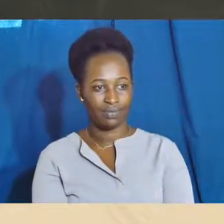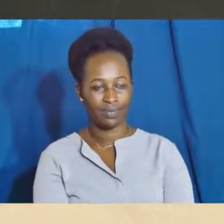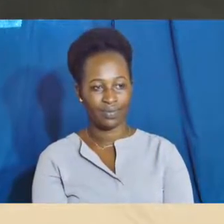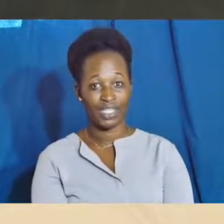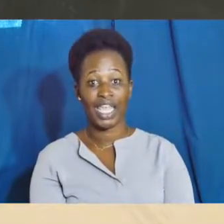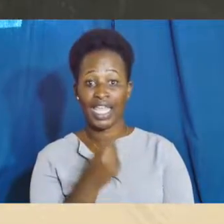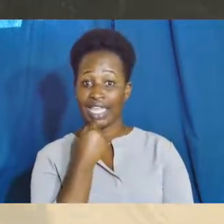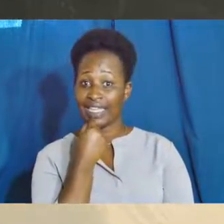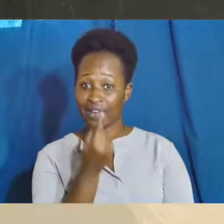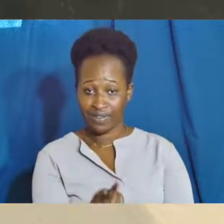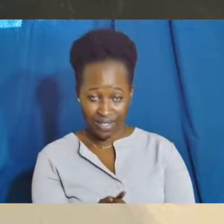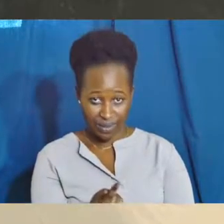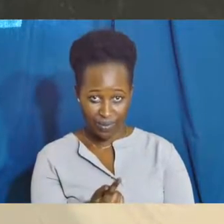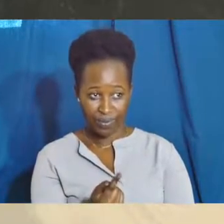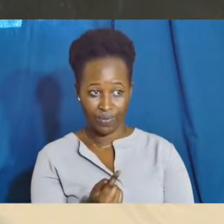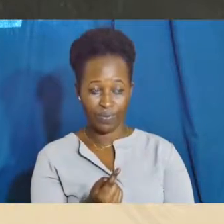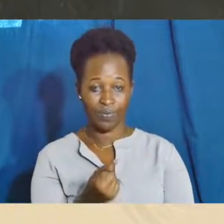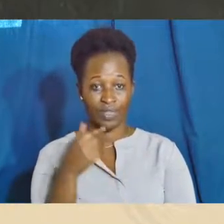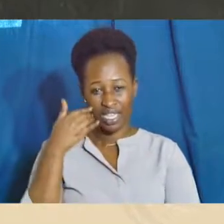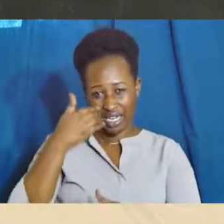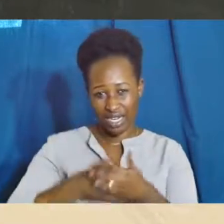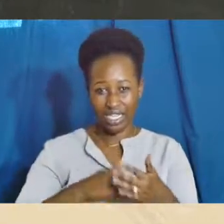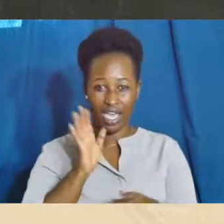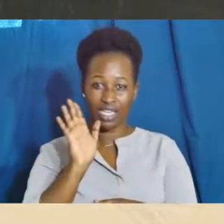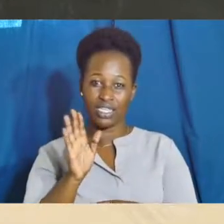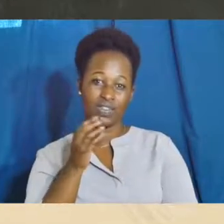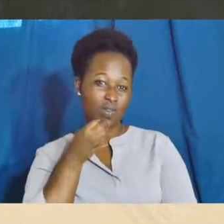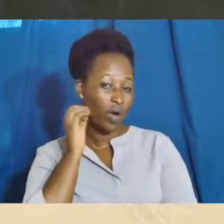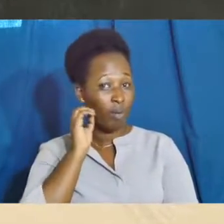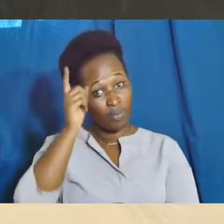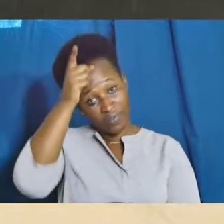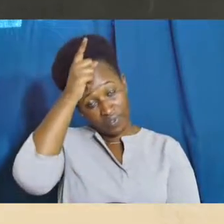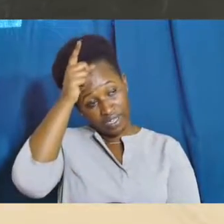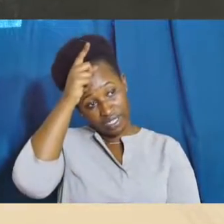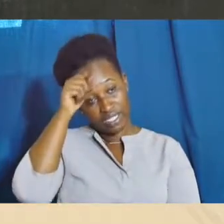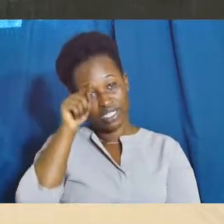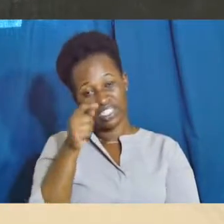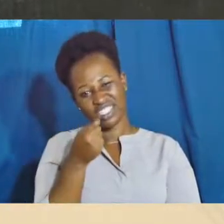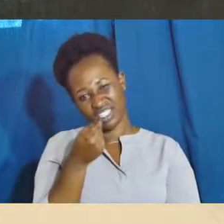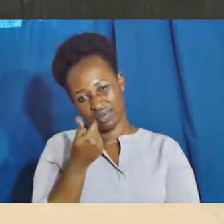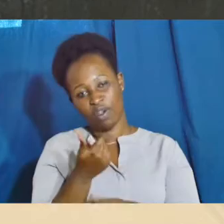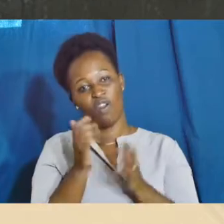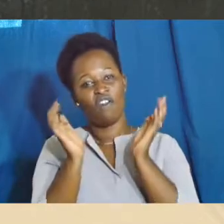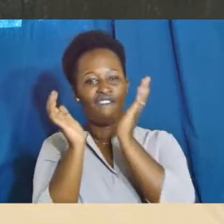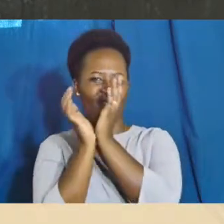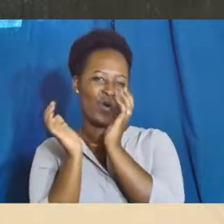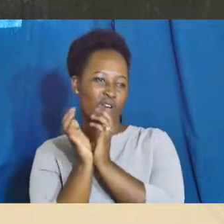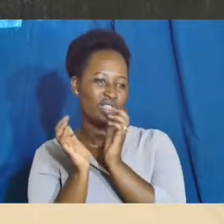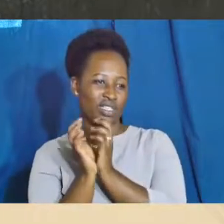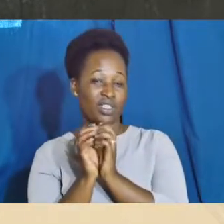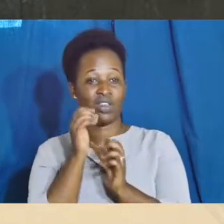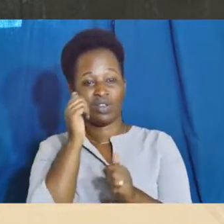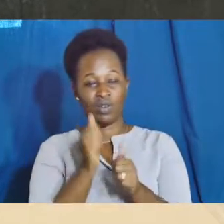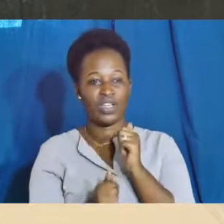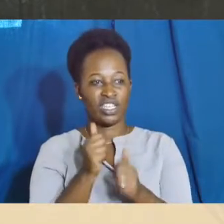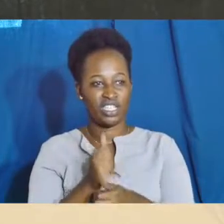He said that near his home village, there is a small forest